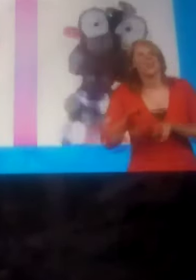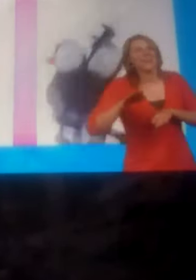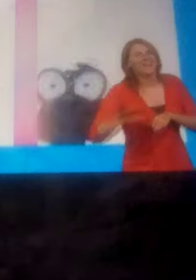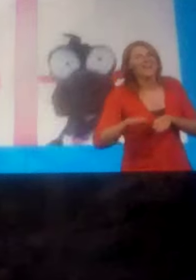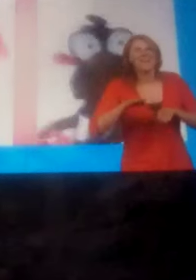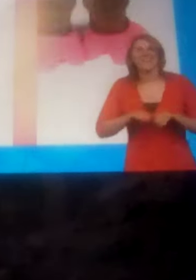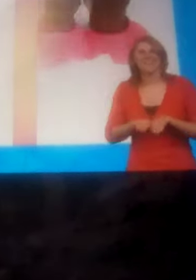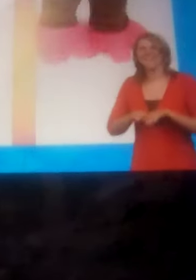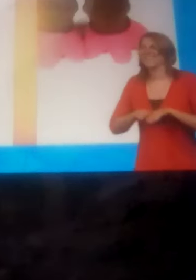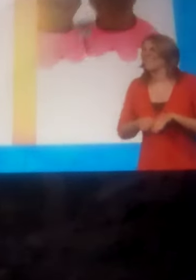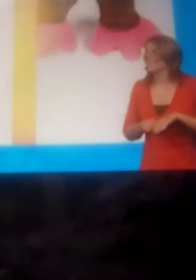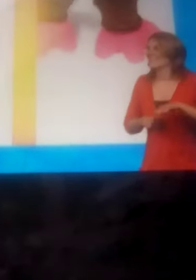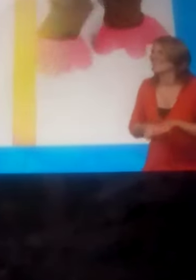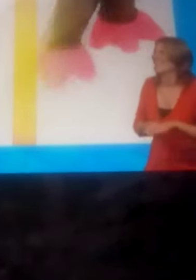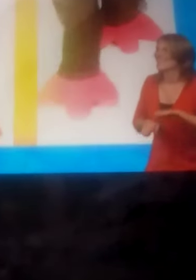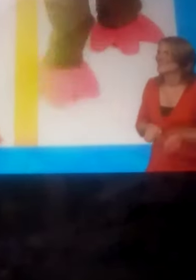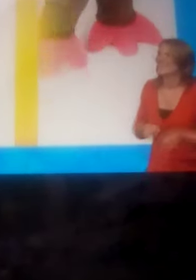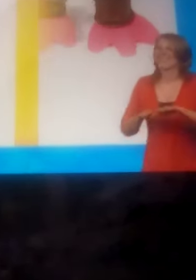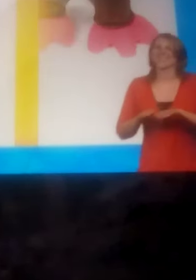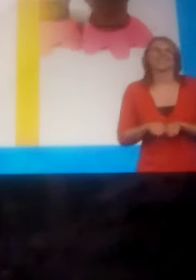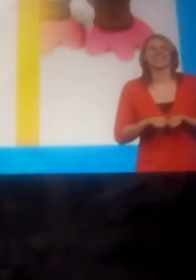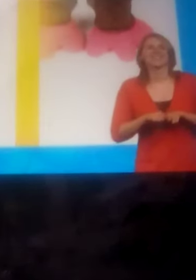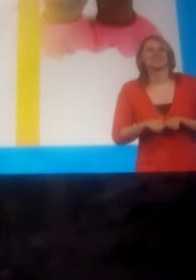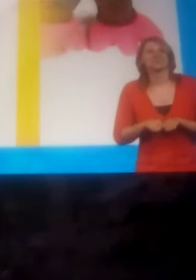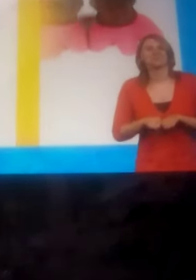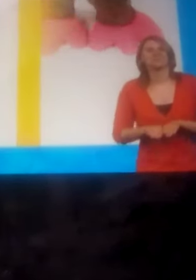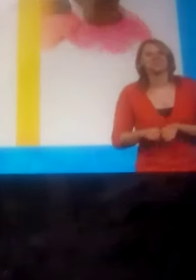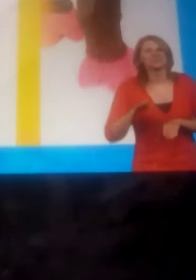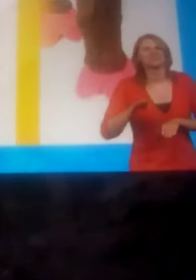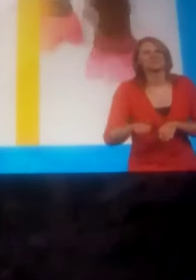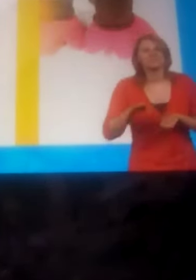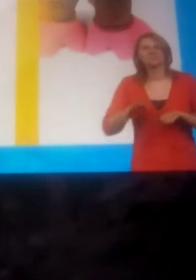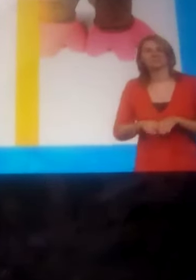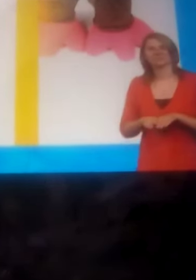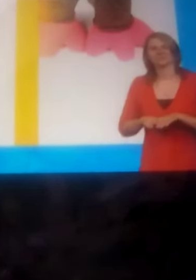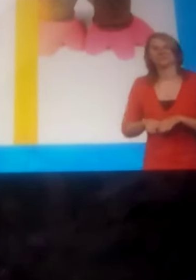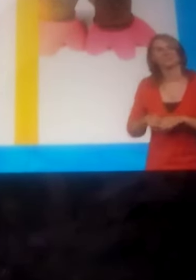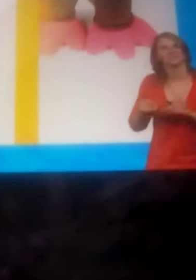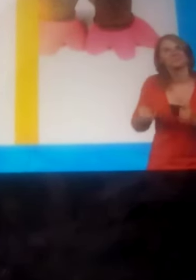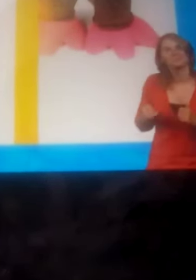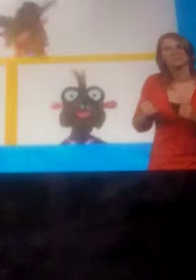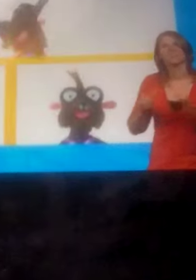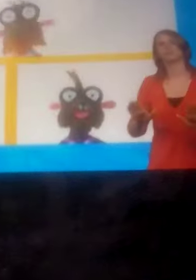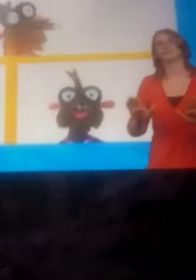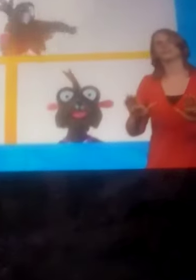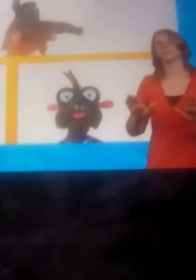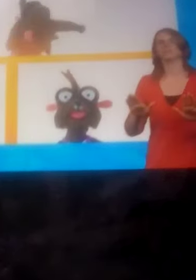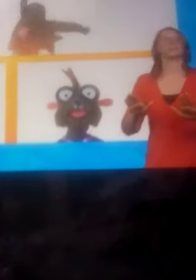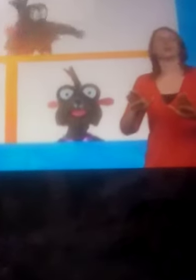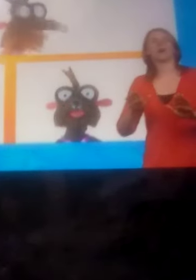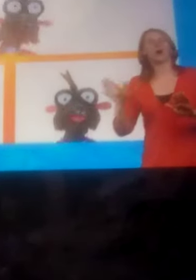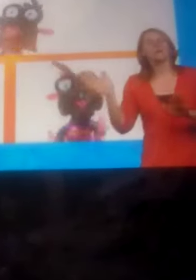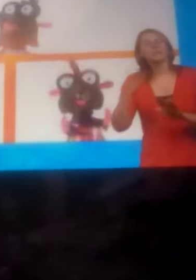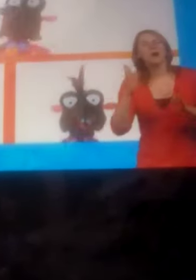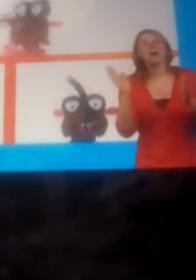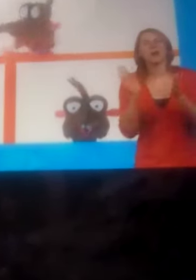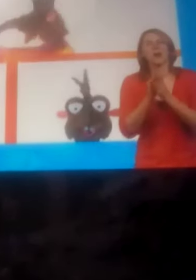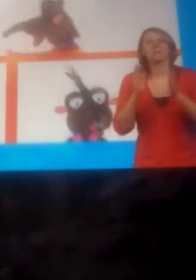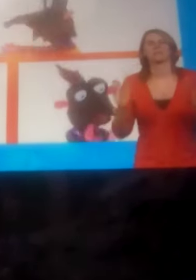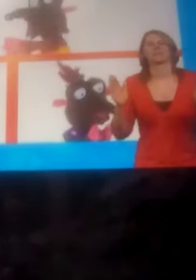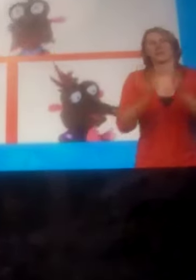again. Right foot, let's stomp. Left foot, let's stomp. Freeze! Everybody clap your